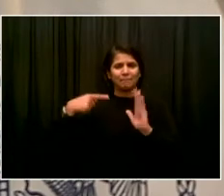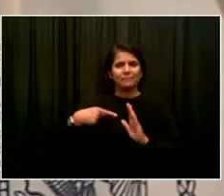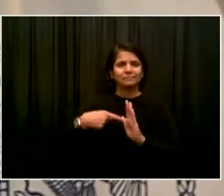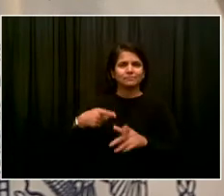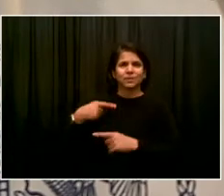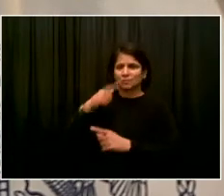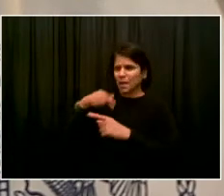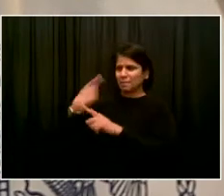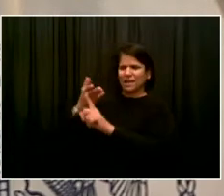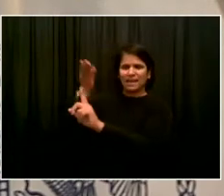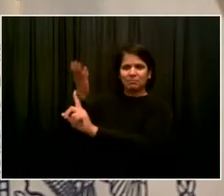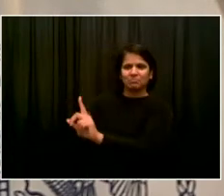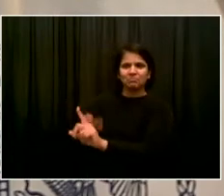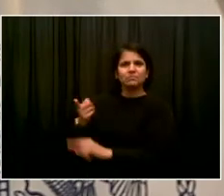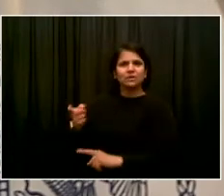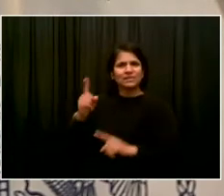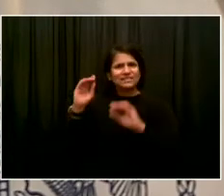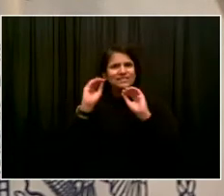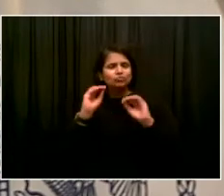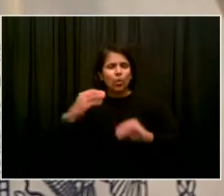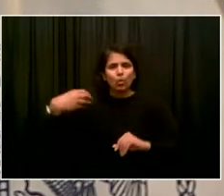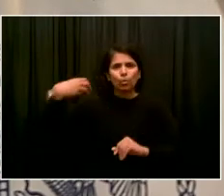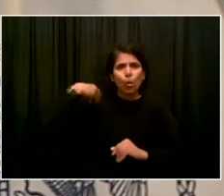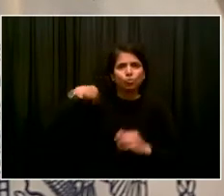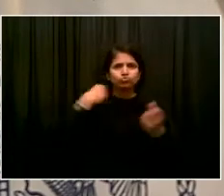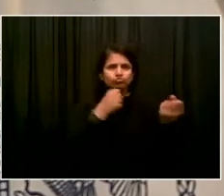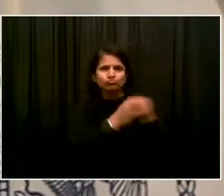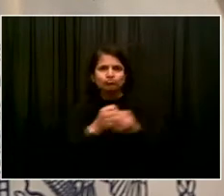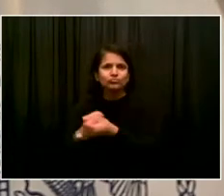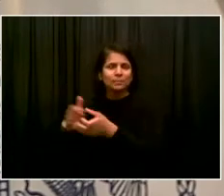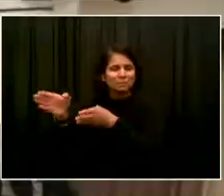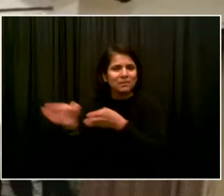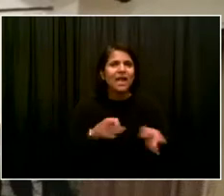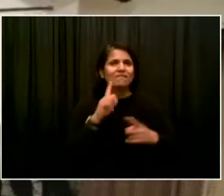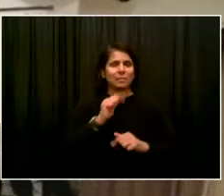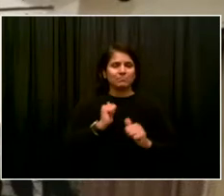for hopefully acting greatness. Let's look at this video.